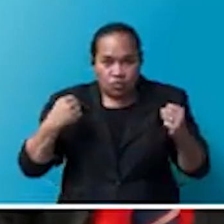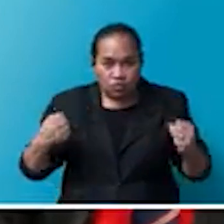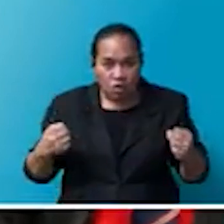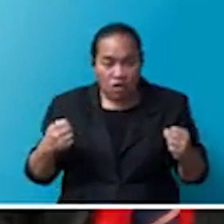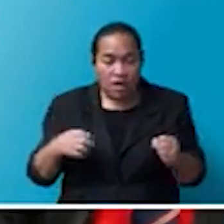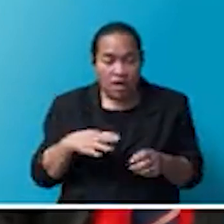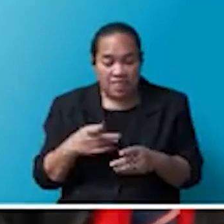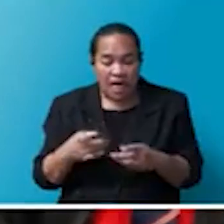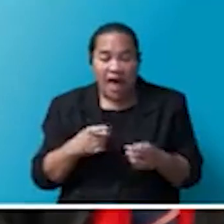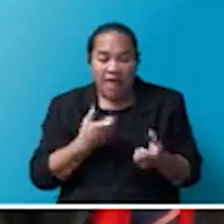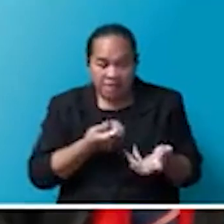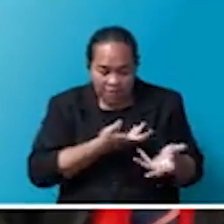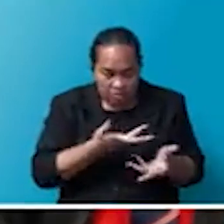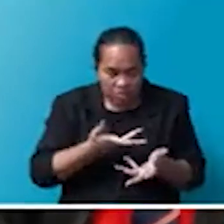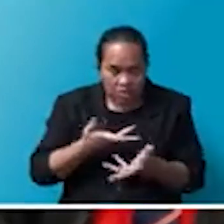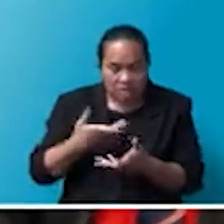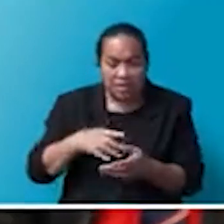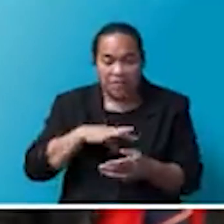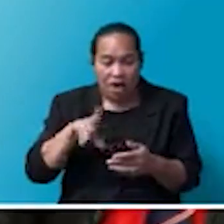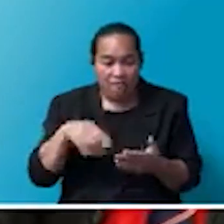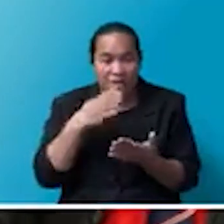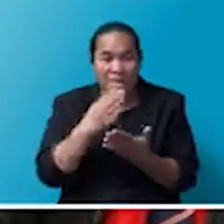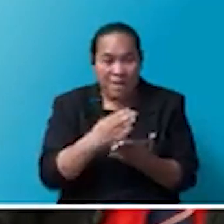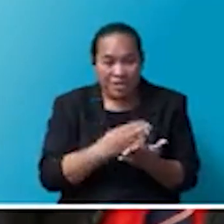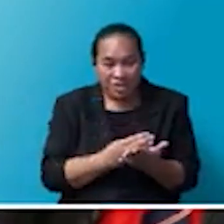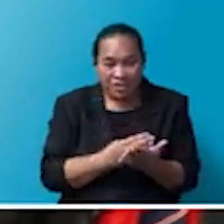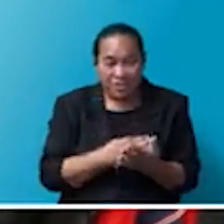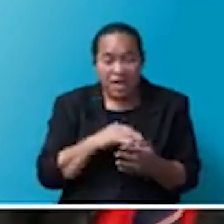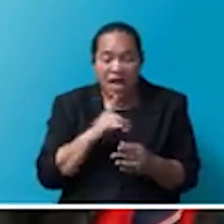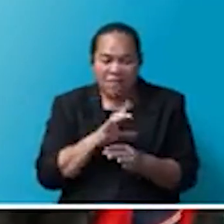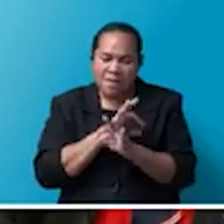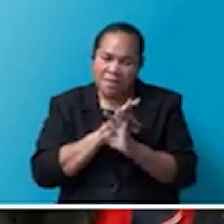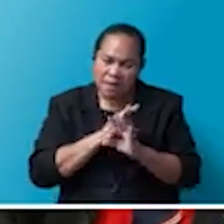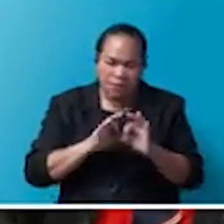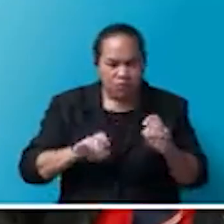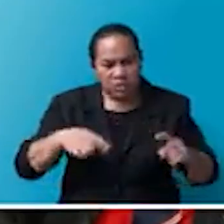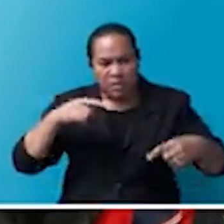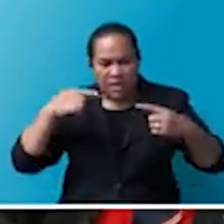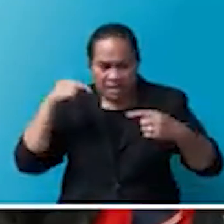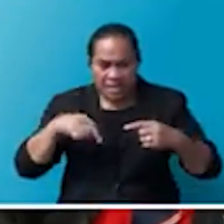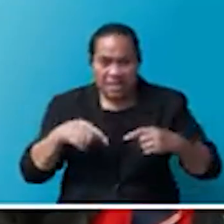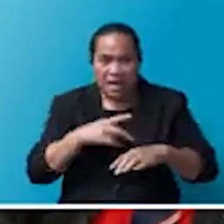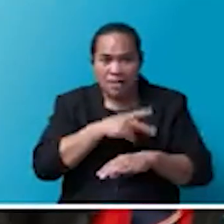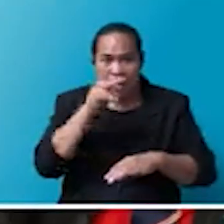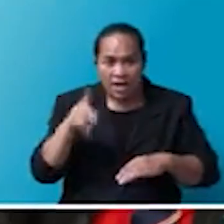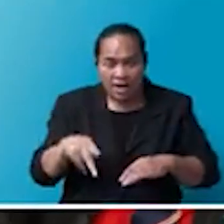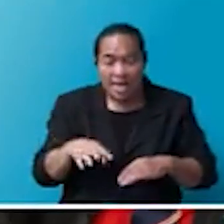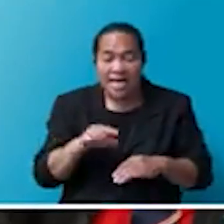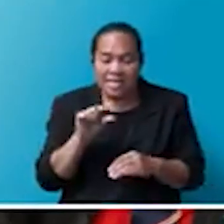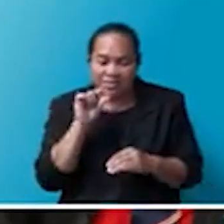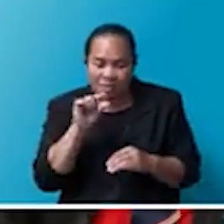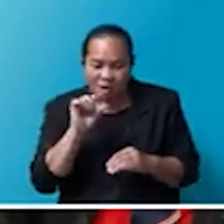Every consultation, every budget, every peaceful debate in this House is a small